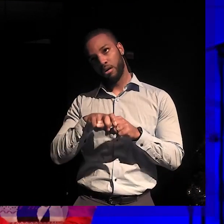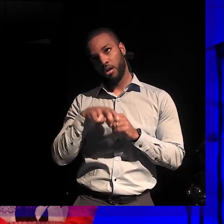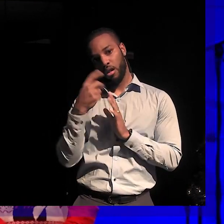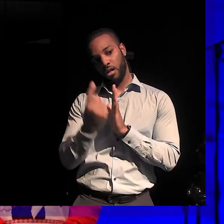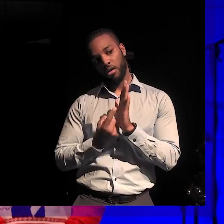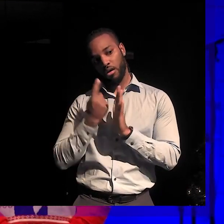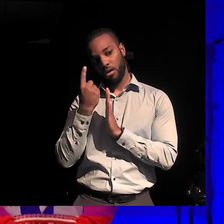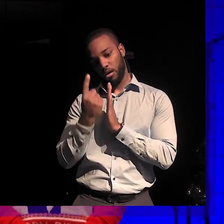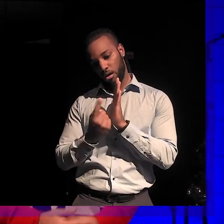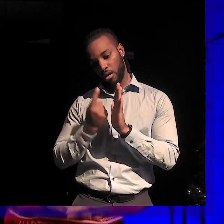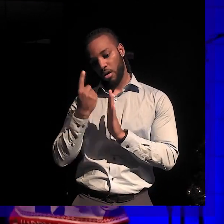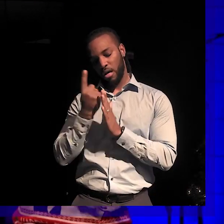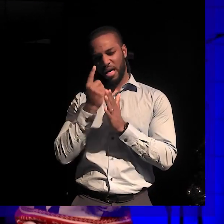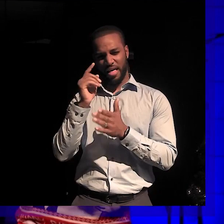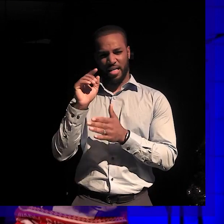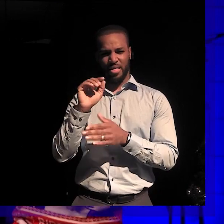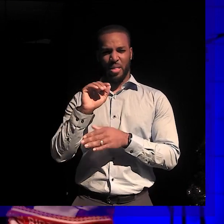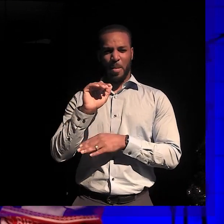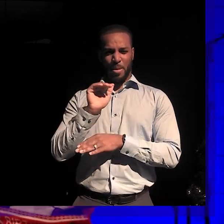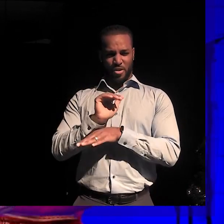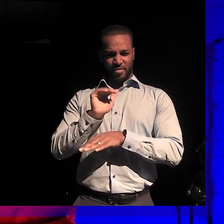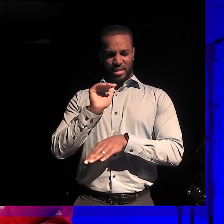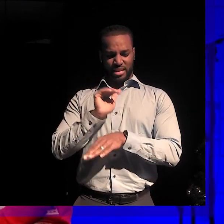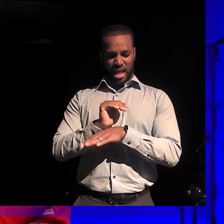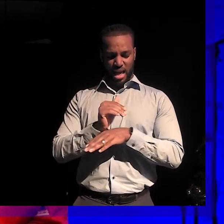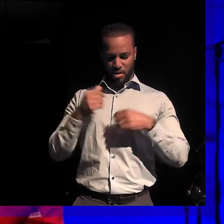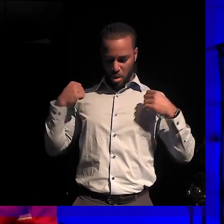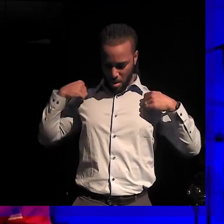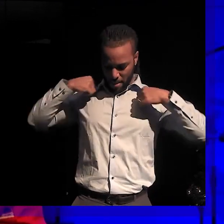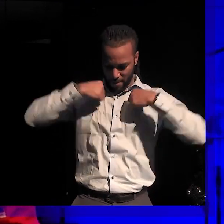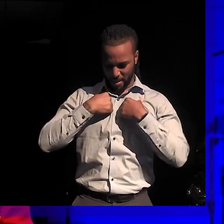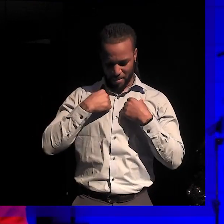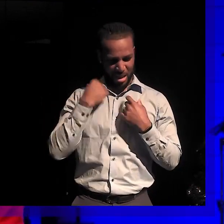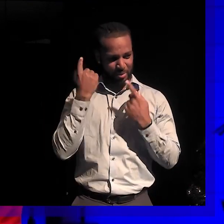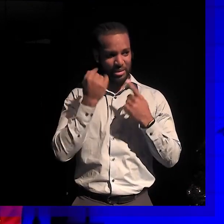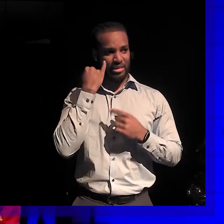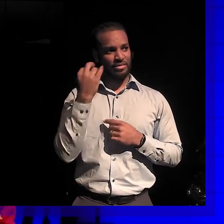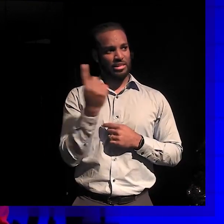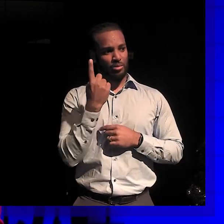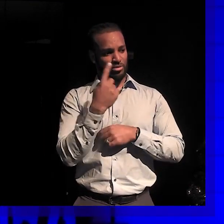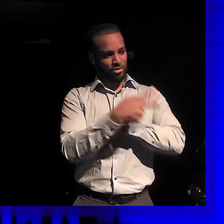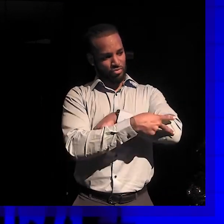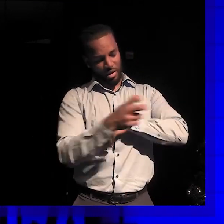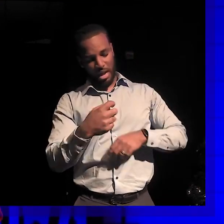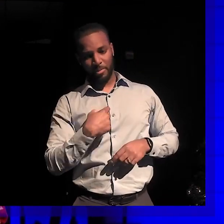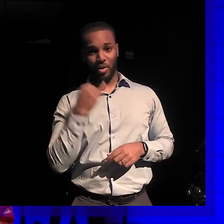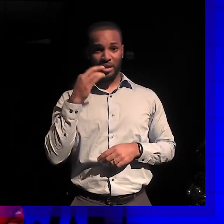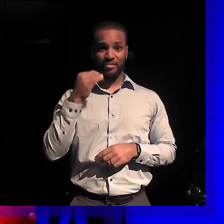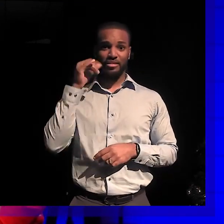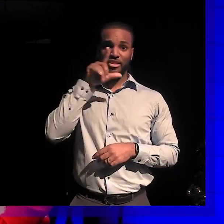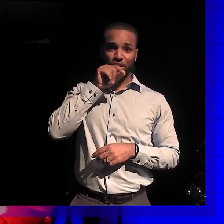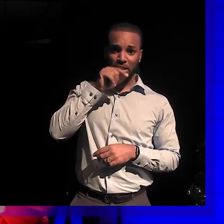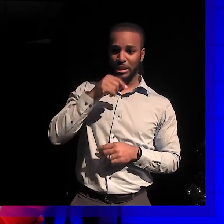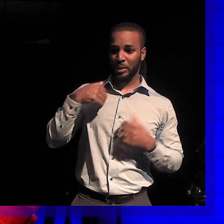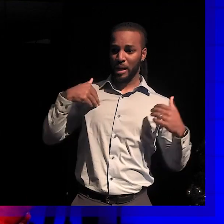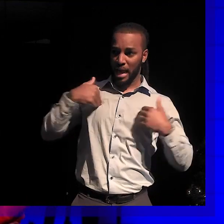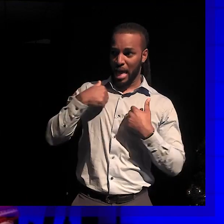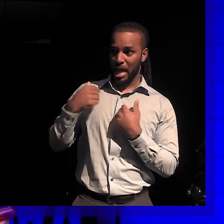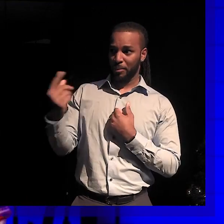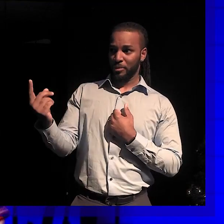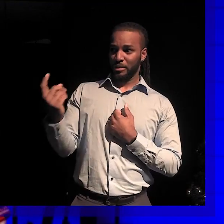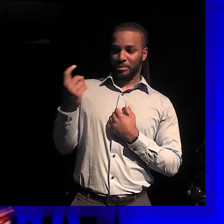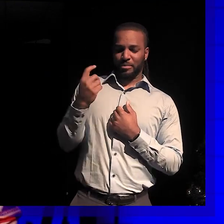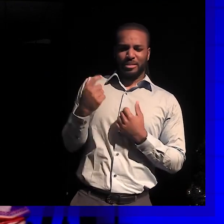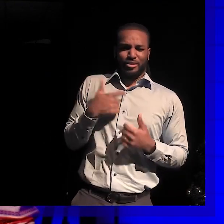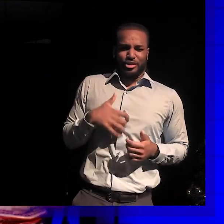middle of the night, holding my backpack, wondering if I'm going to get robbed or if a chicken or a goat is going to get near me. It